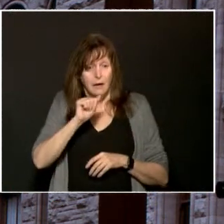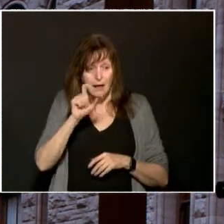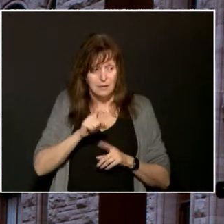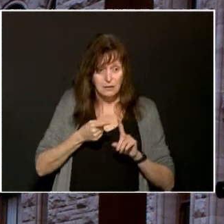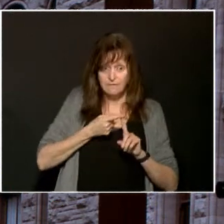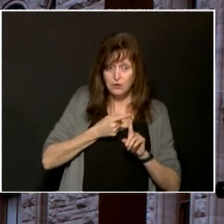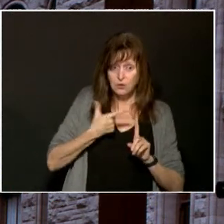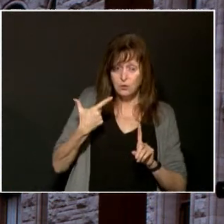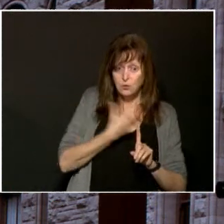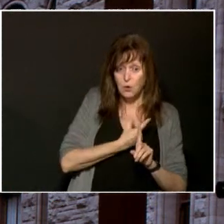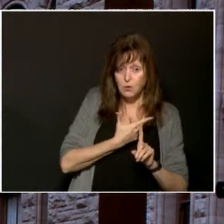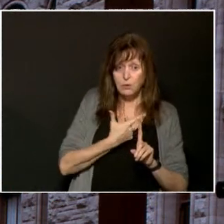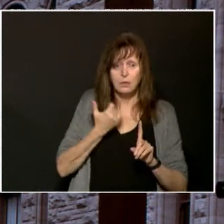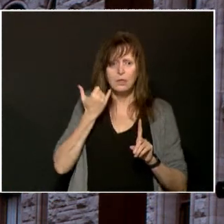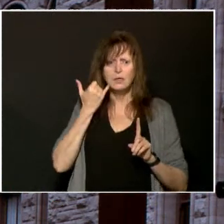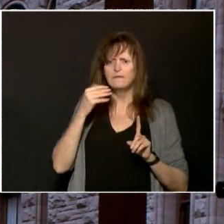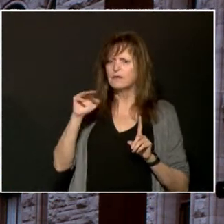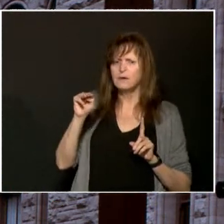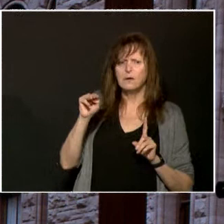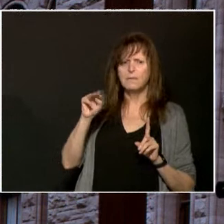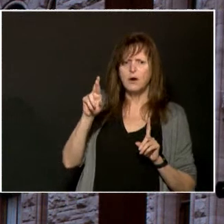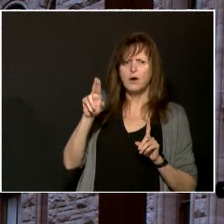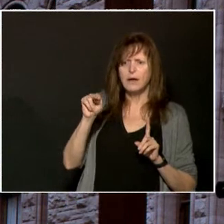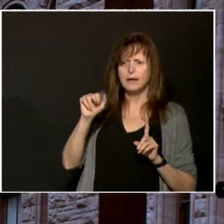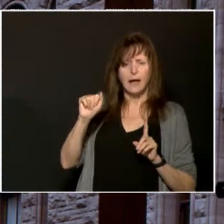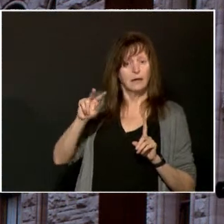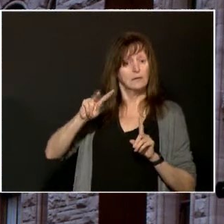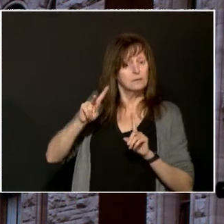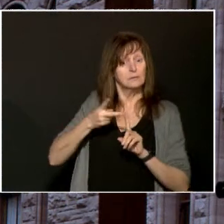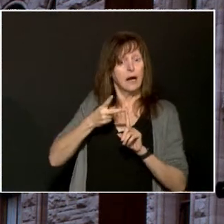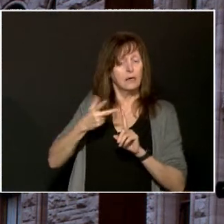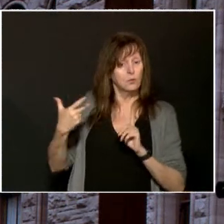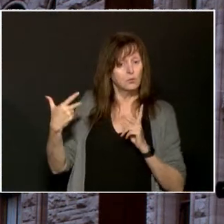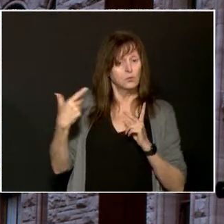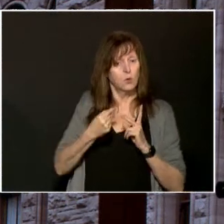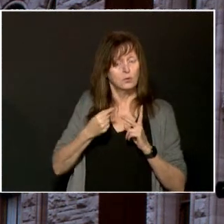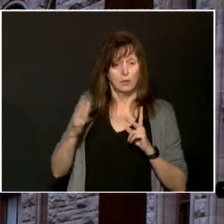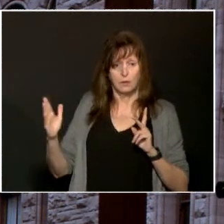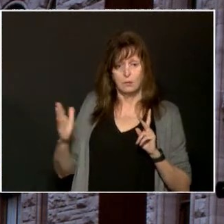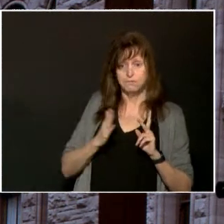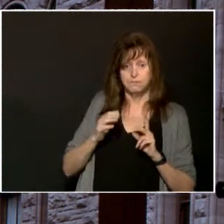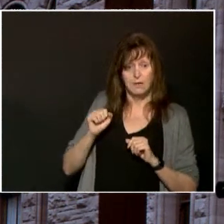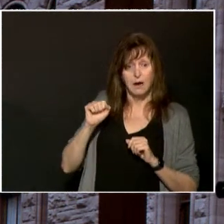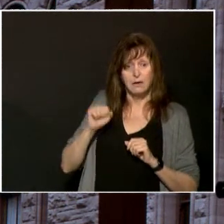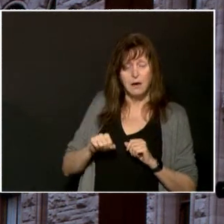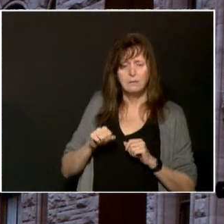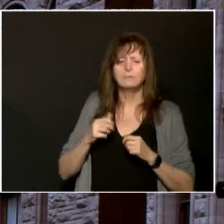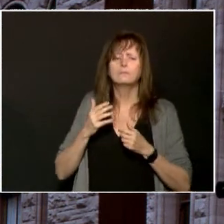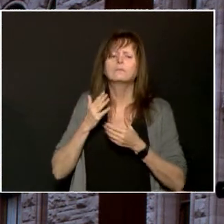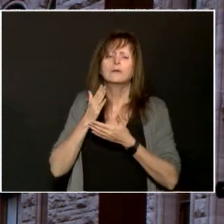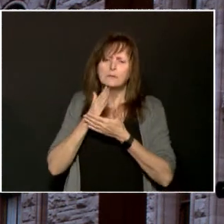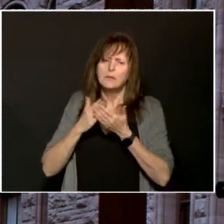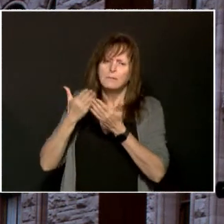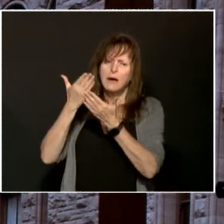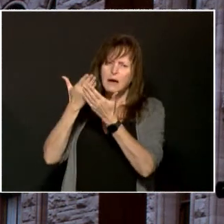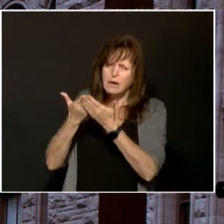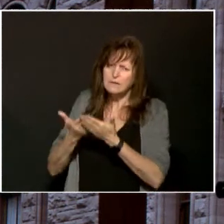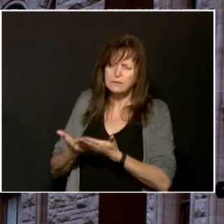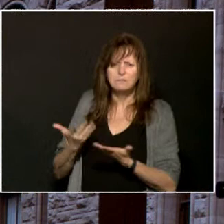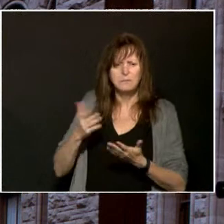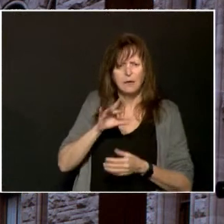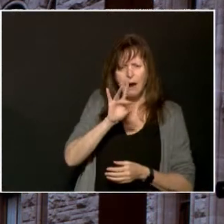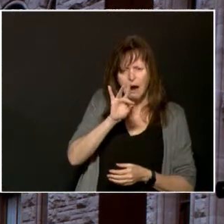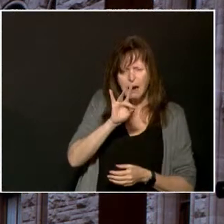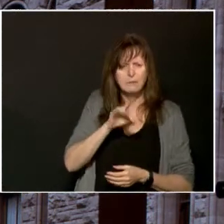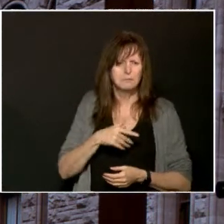are studies showing with 8-week interval, 10.5-week interval, and so on. So we're very actively looking